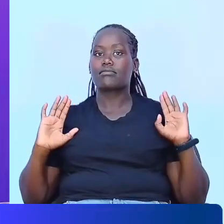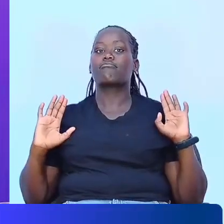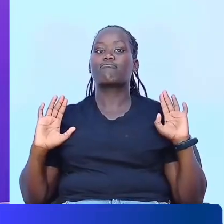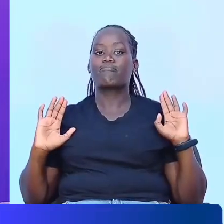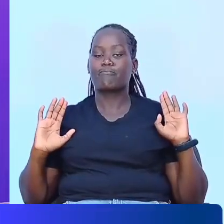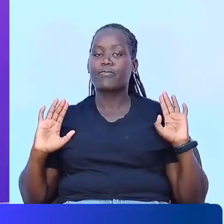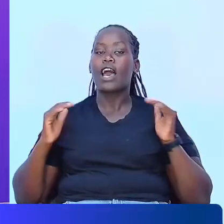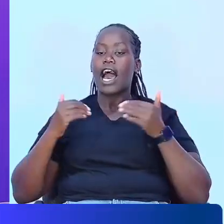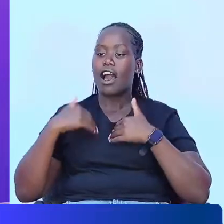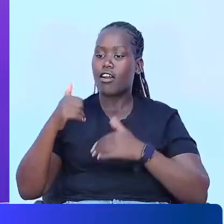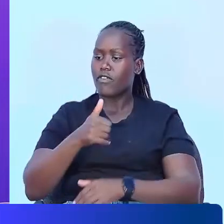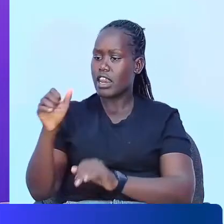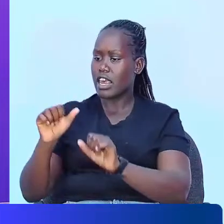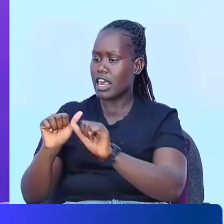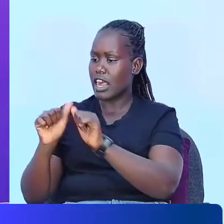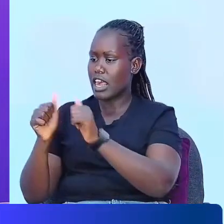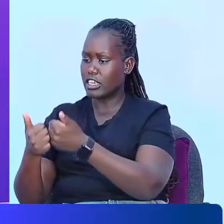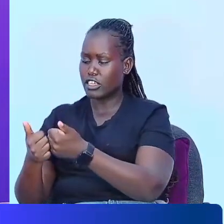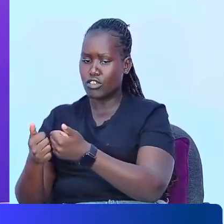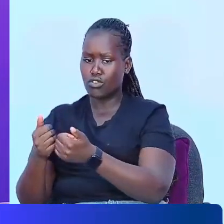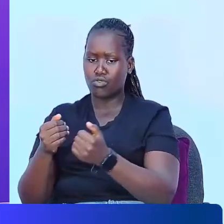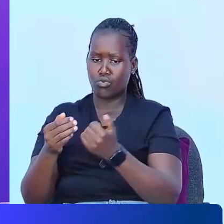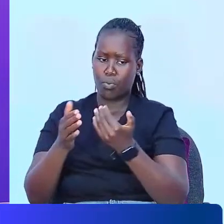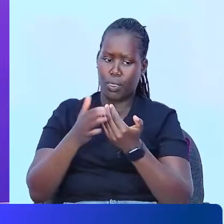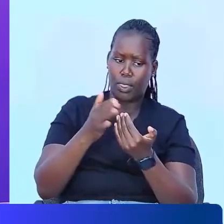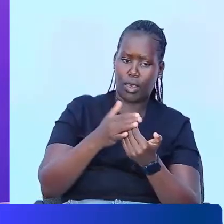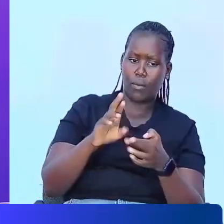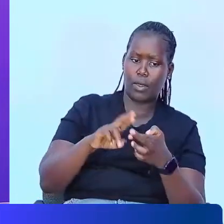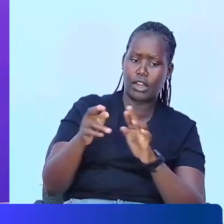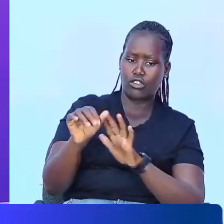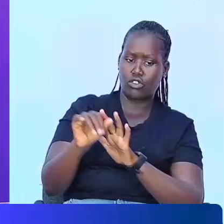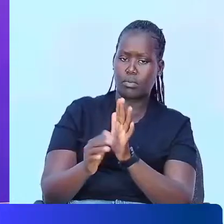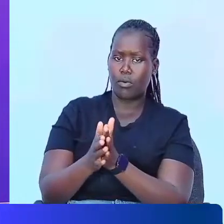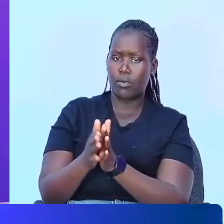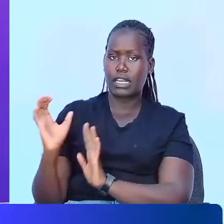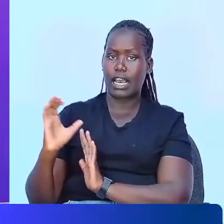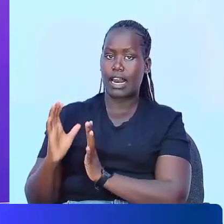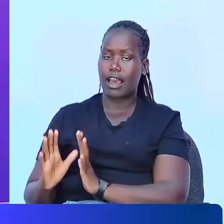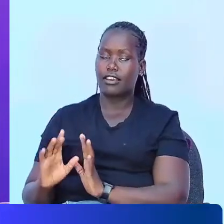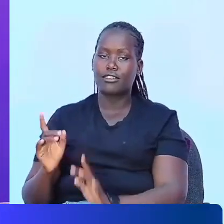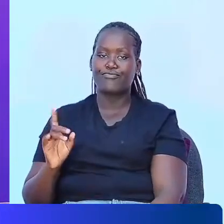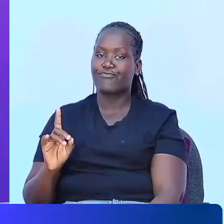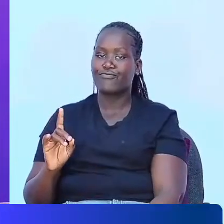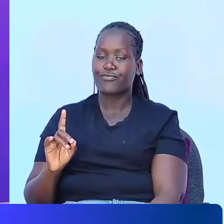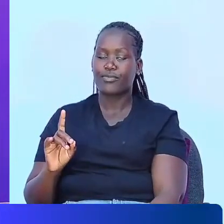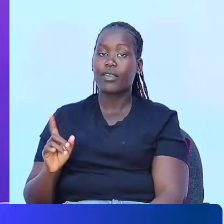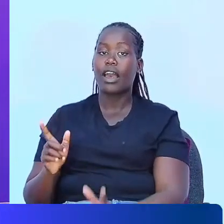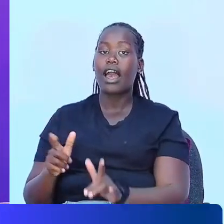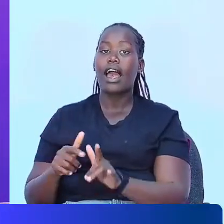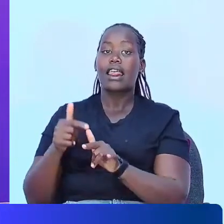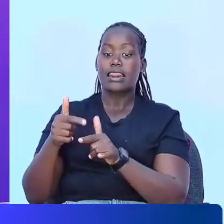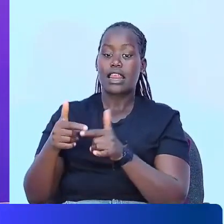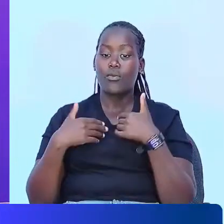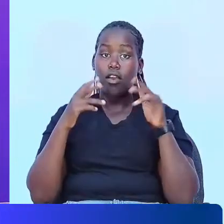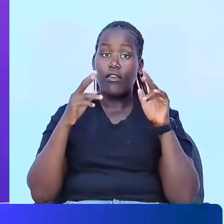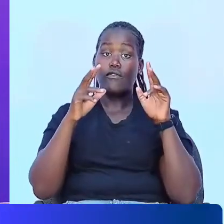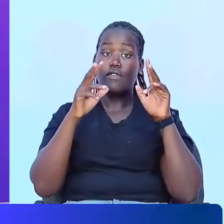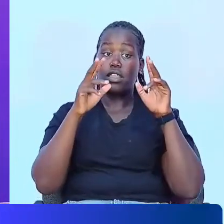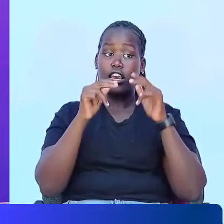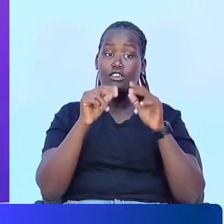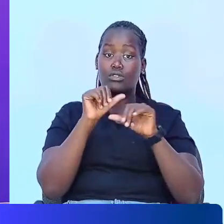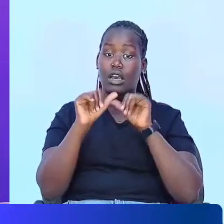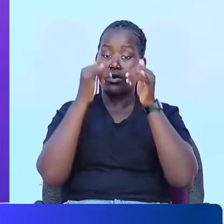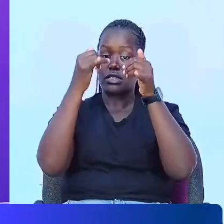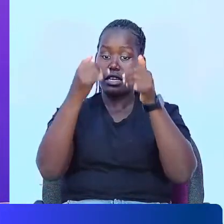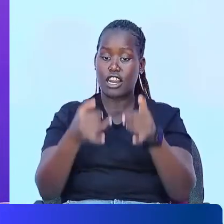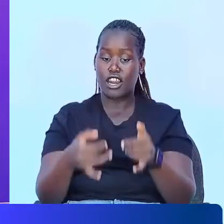have any agent to handle our relationship with the client. So then we come to the issue of new connection, because that is